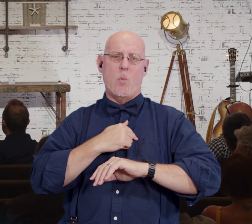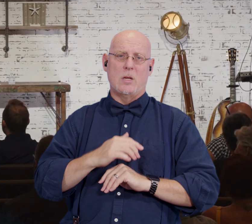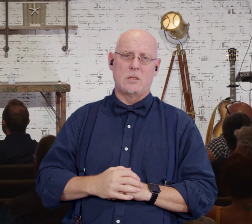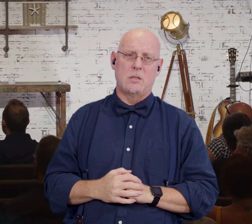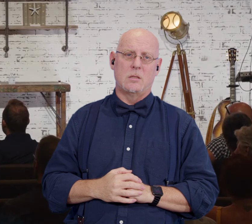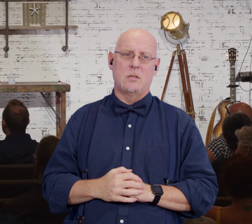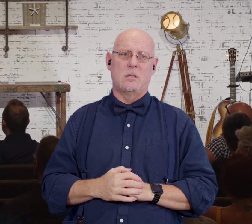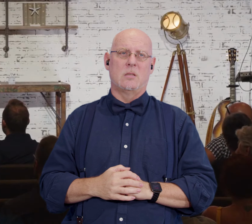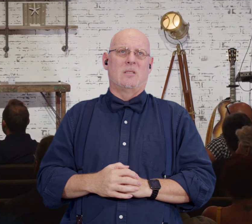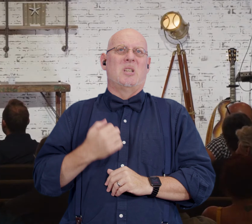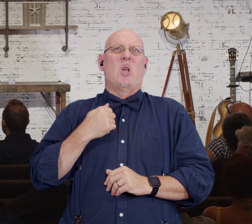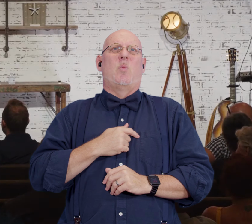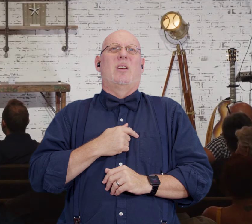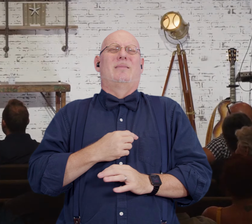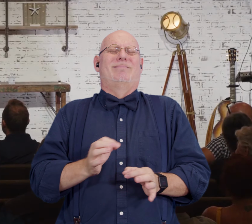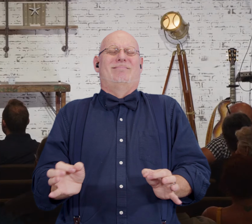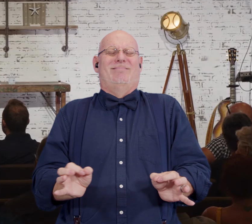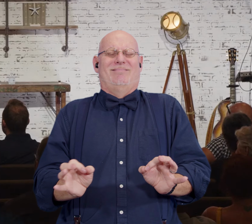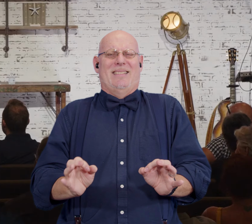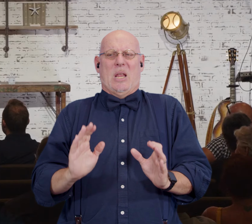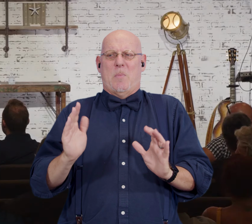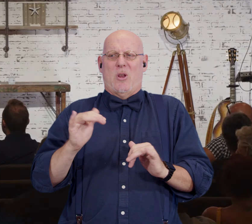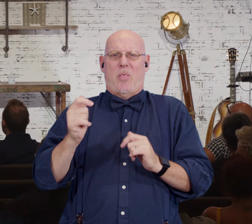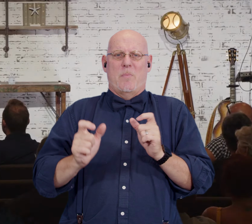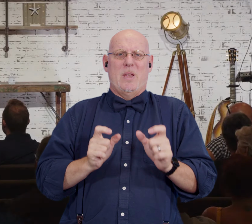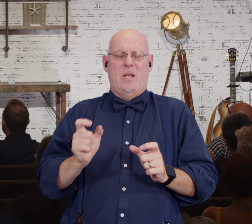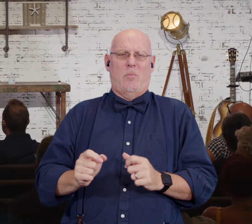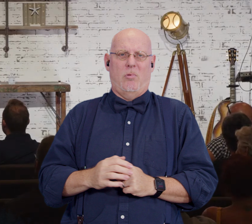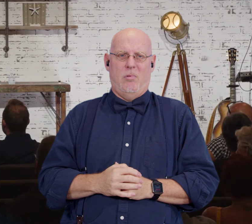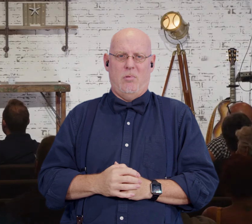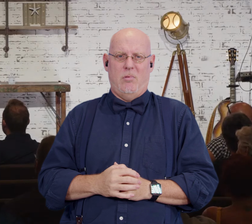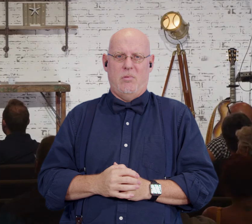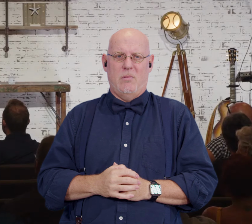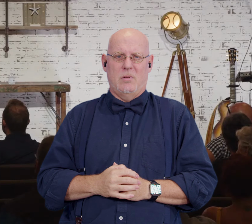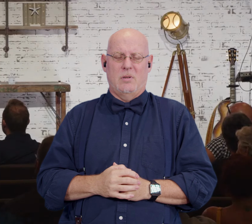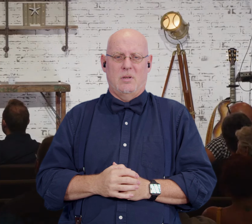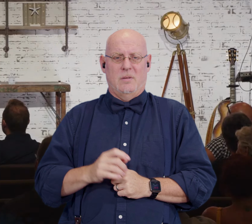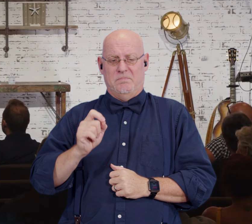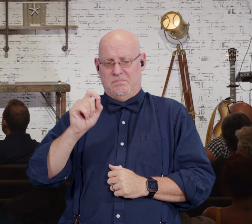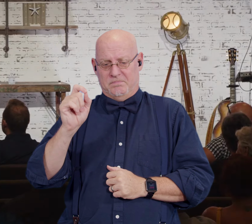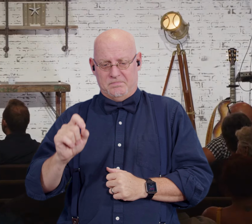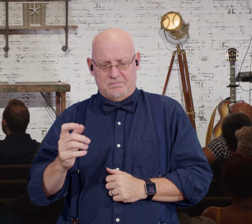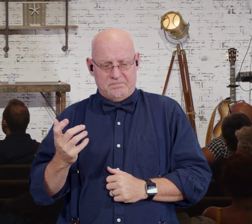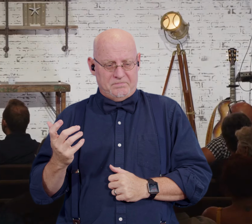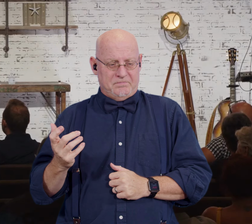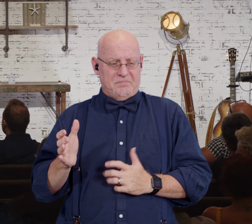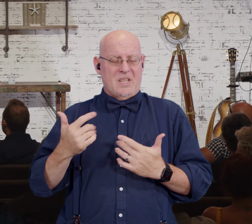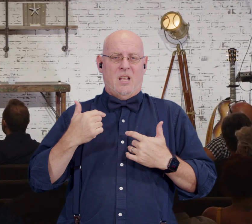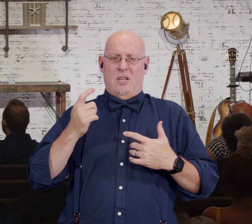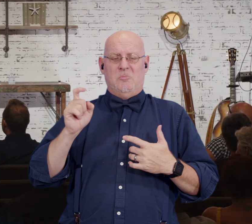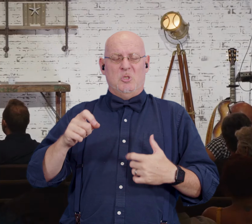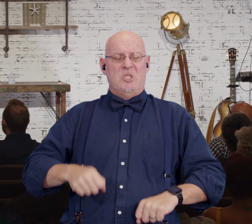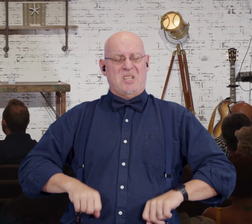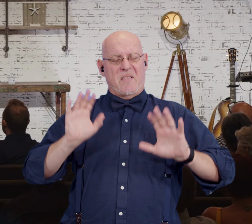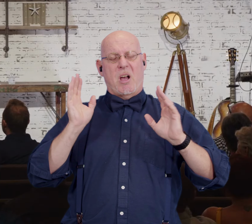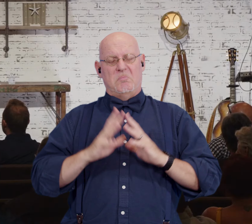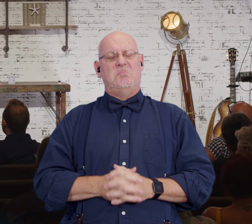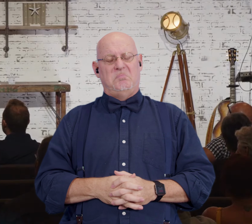us. We are doing so little as compared with other people. Therefore, let us give